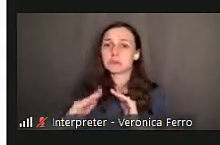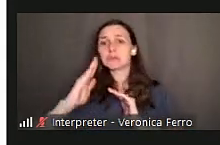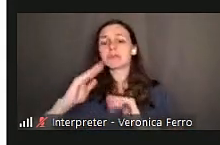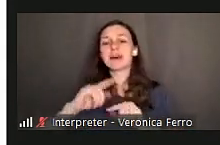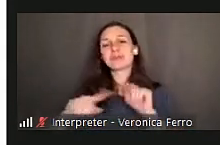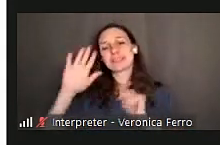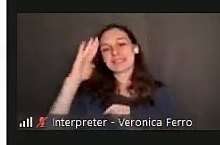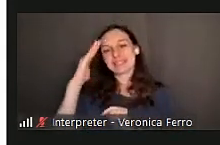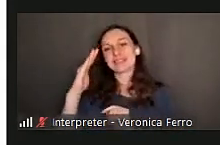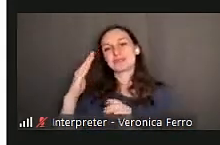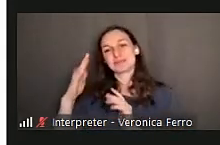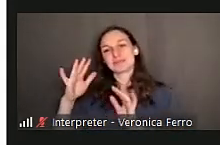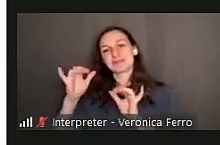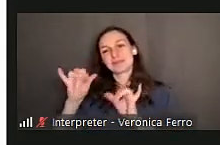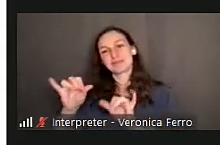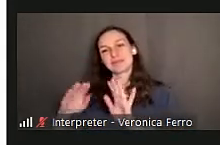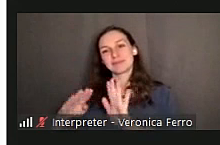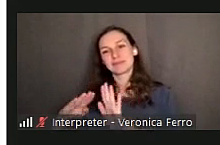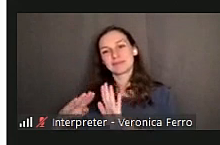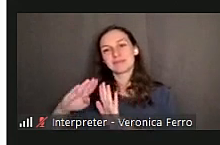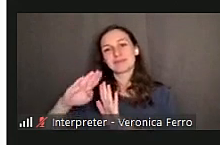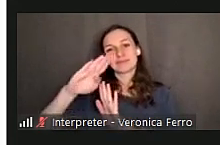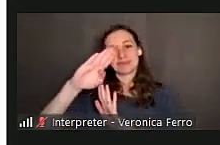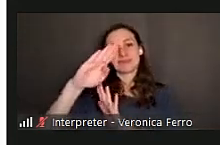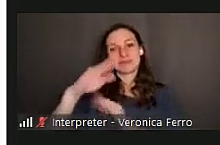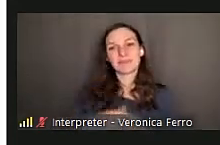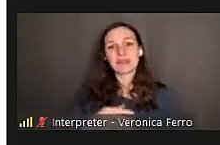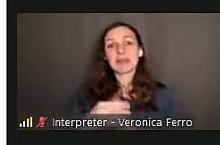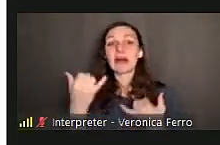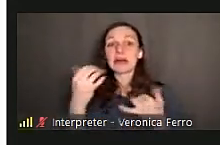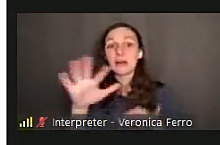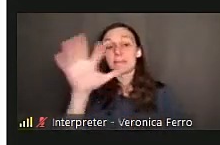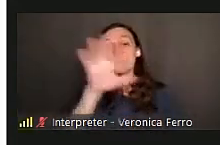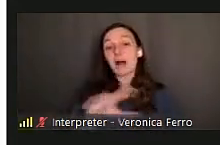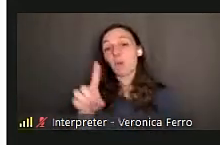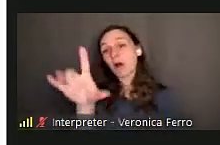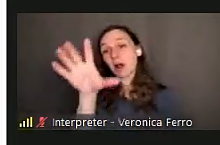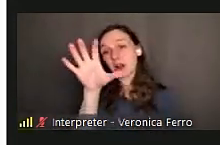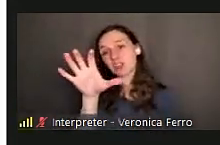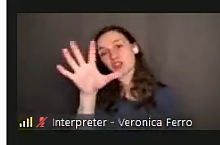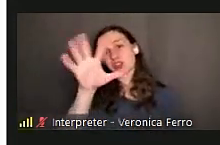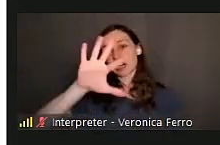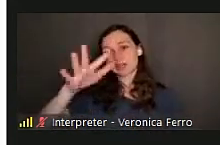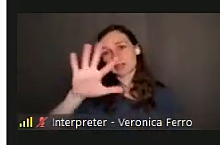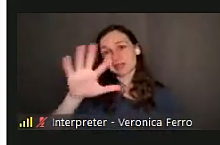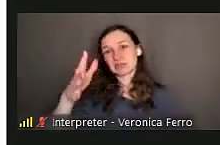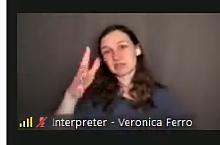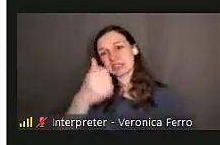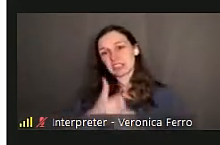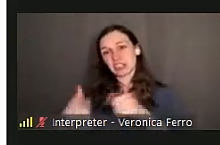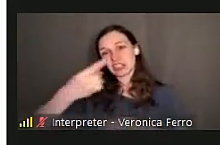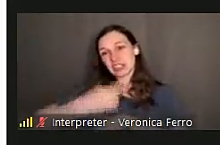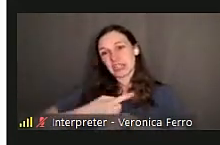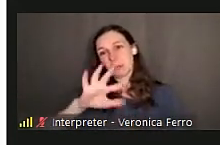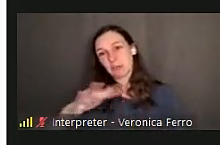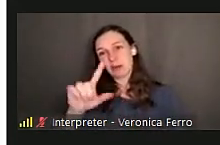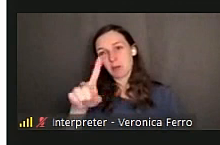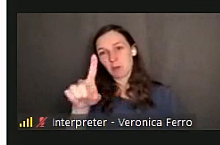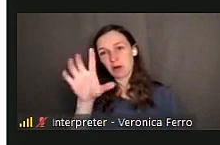hospitalized at any given day mark. And 2 weeks ago, we were, you know, probably down in the 875 range.